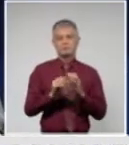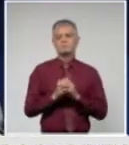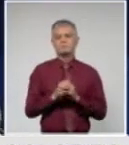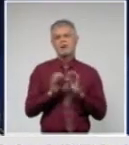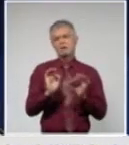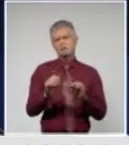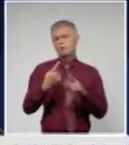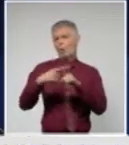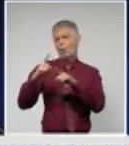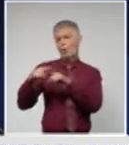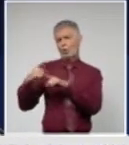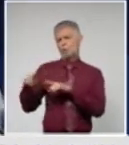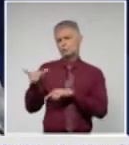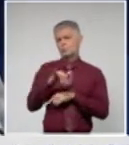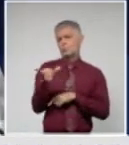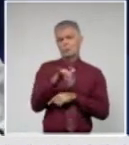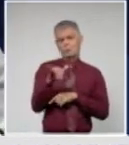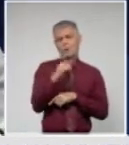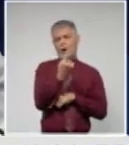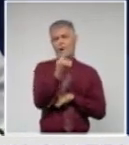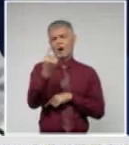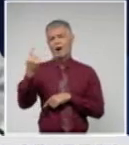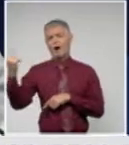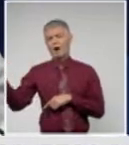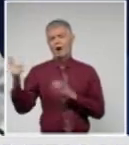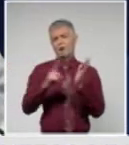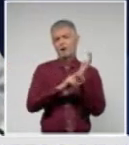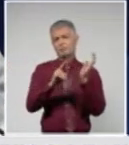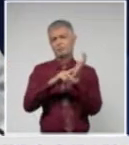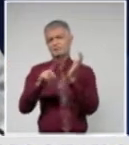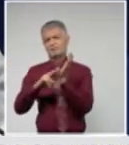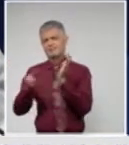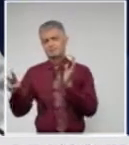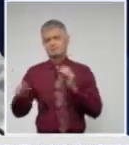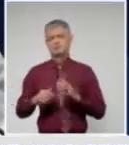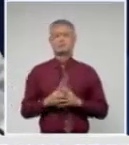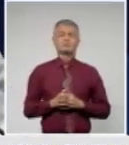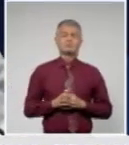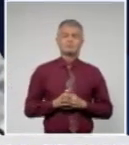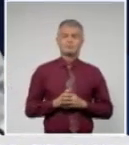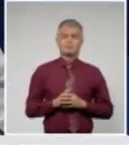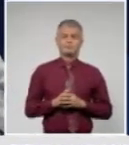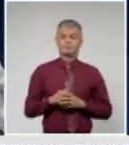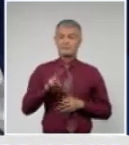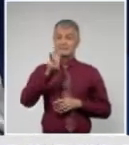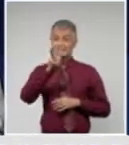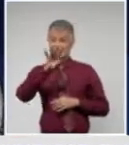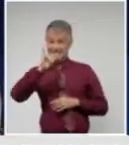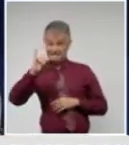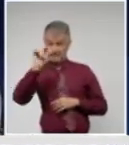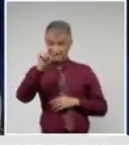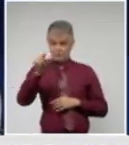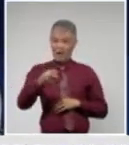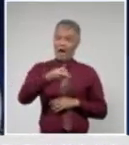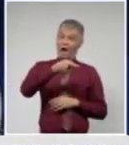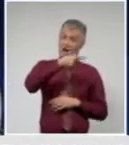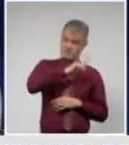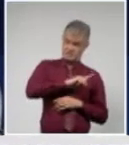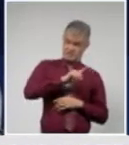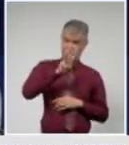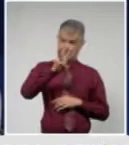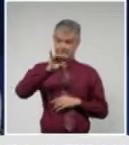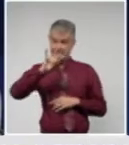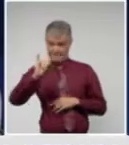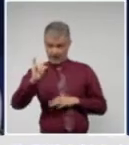yesterday, 34 are Cubans and 2 are foreigners, 1 a resident in the country and